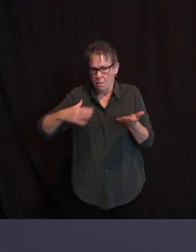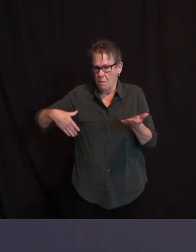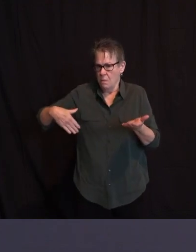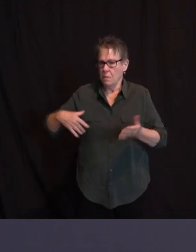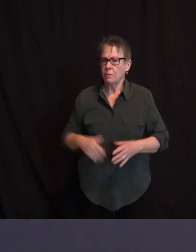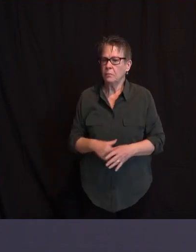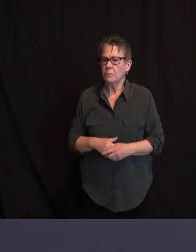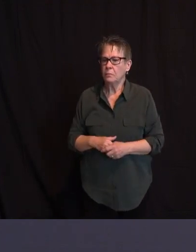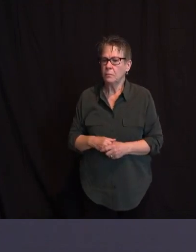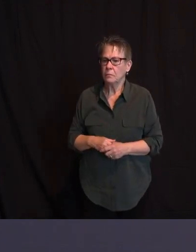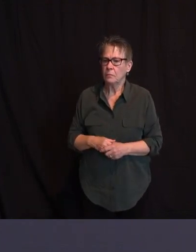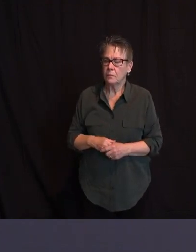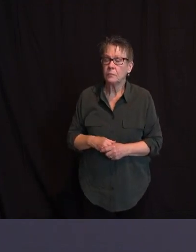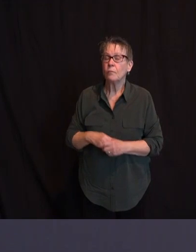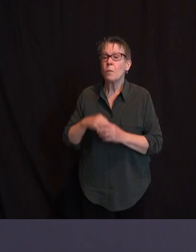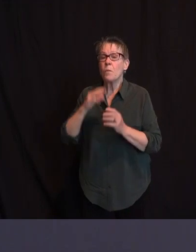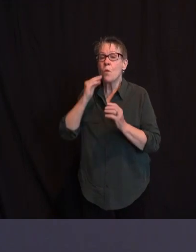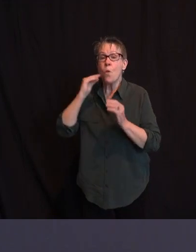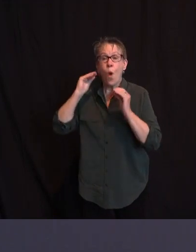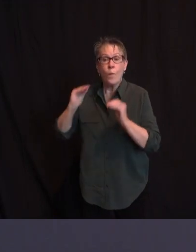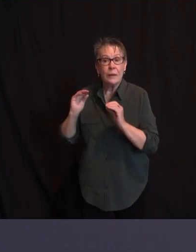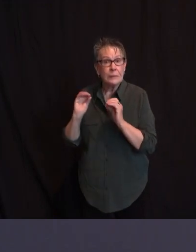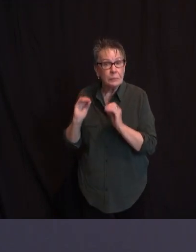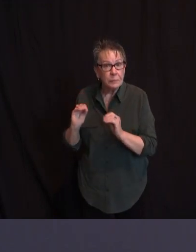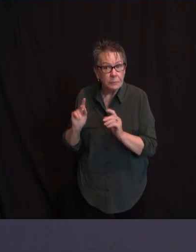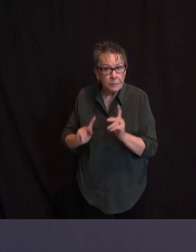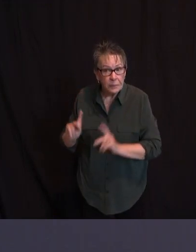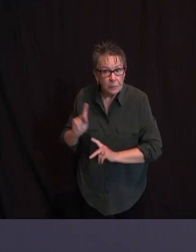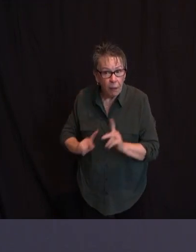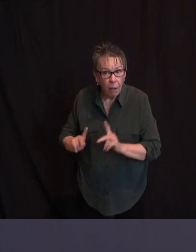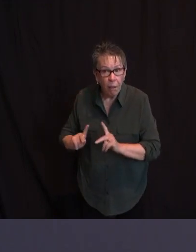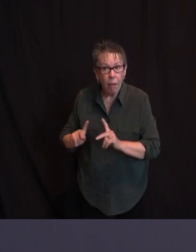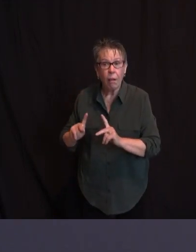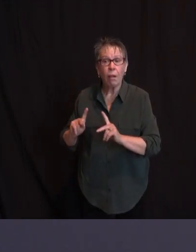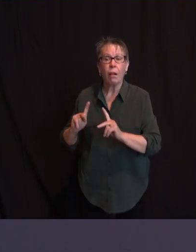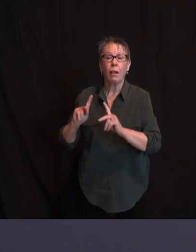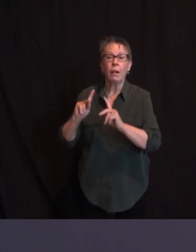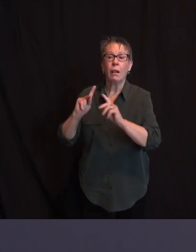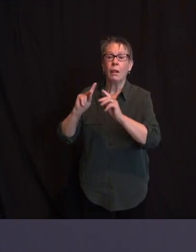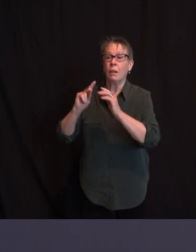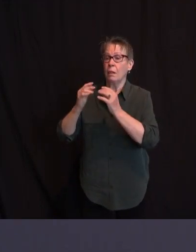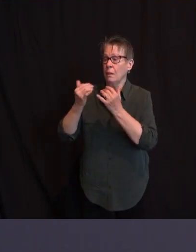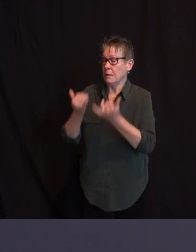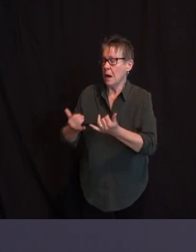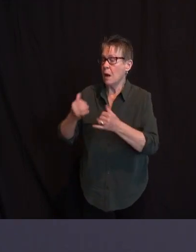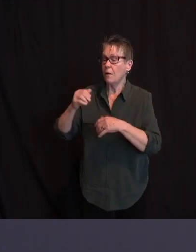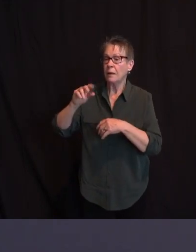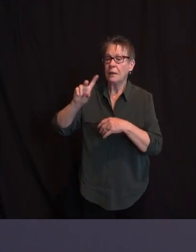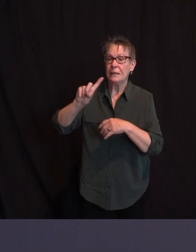great collaboration with Commissioner Johnson and Deputy Commissioner Sarah Edelman.